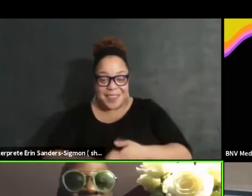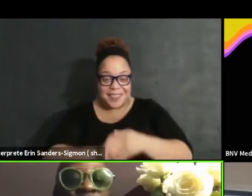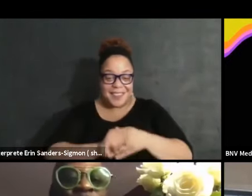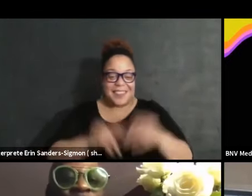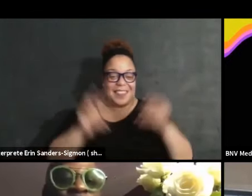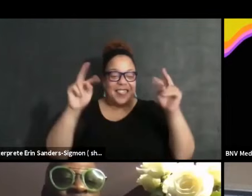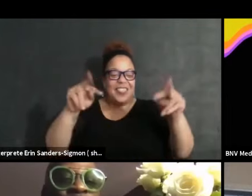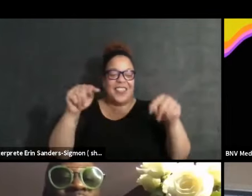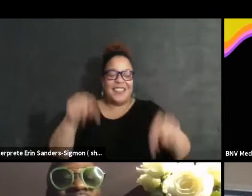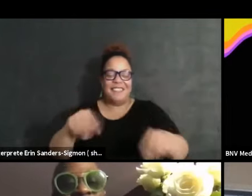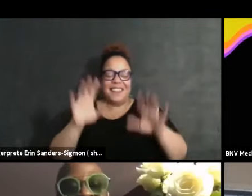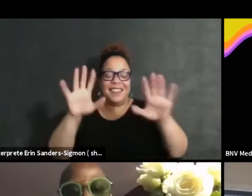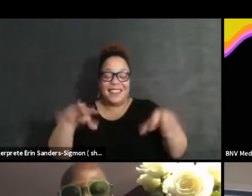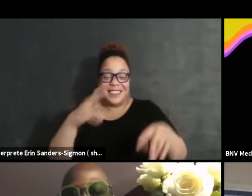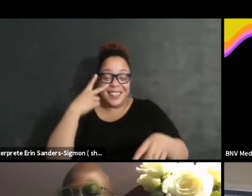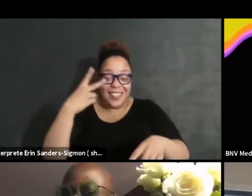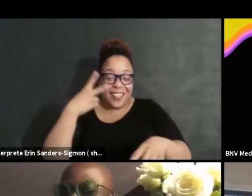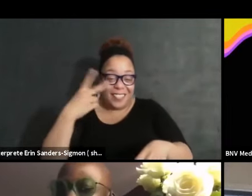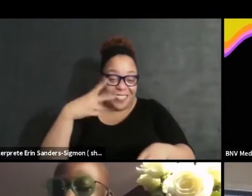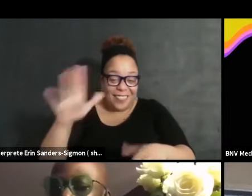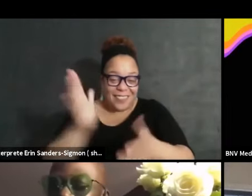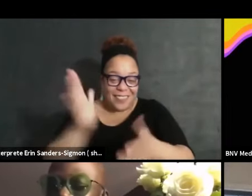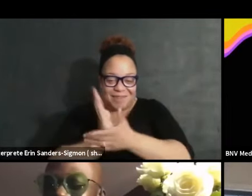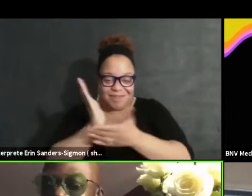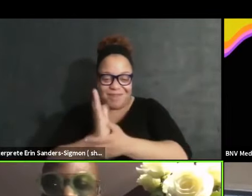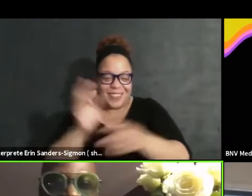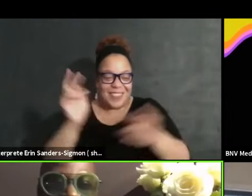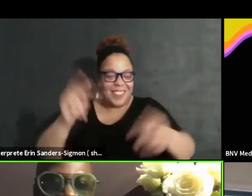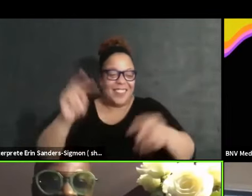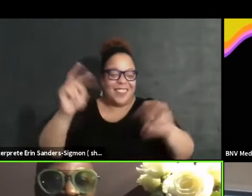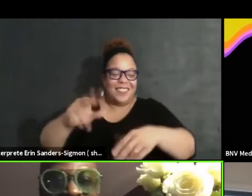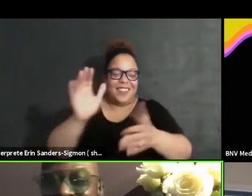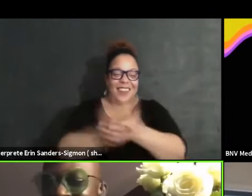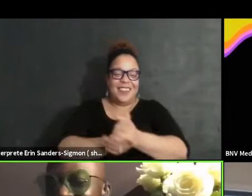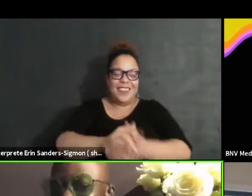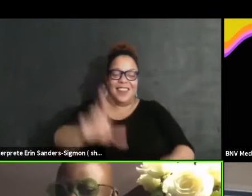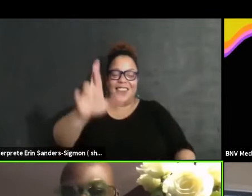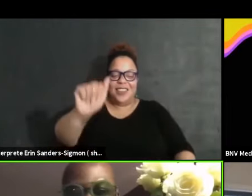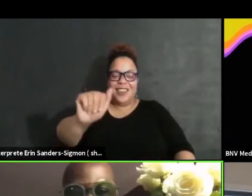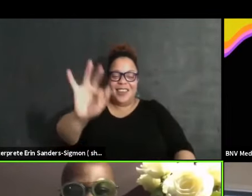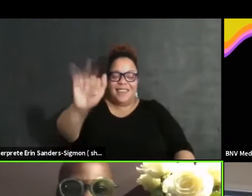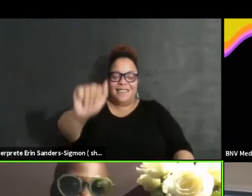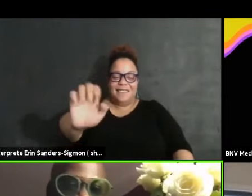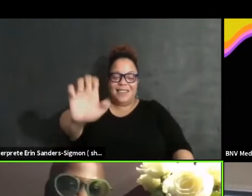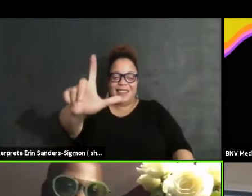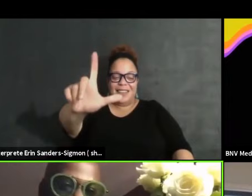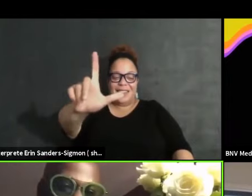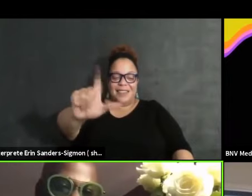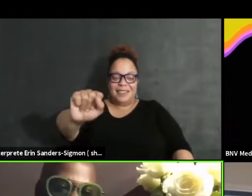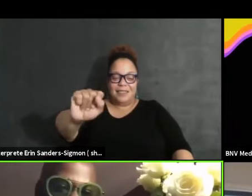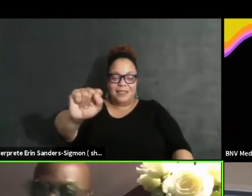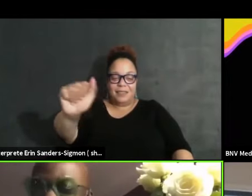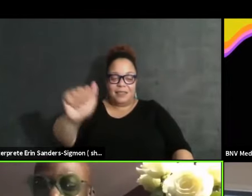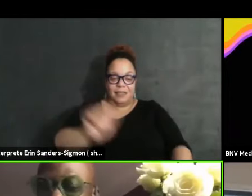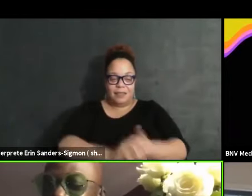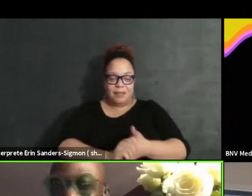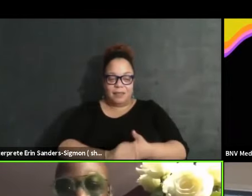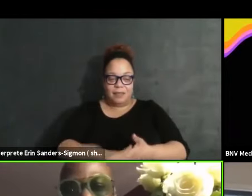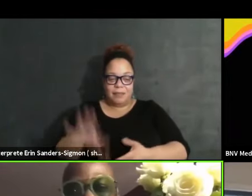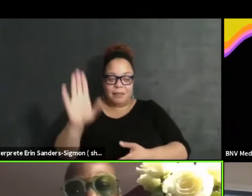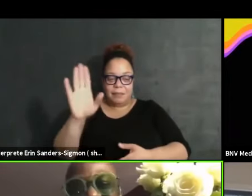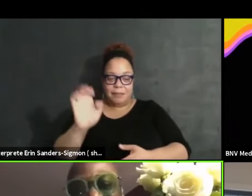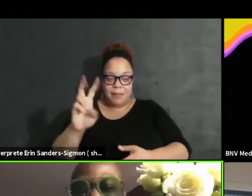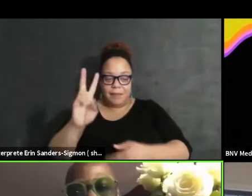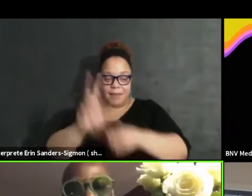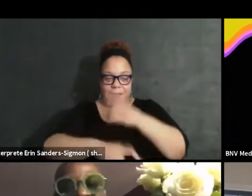look at this. What's up, Rafael Casal? What's going on, BNV alum? What's up, Bay Area's